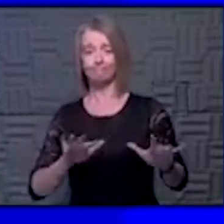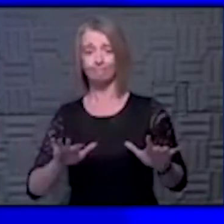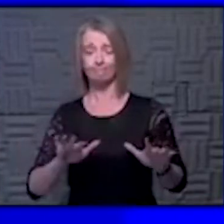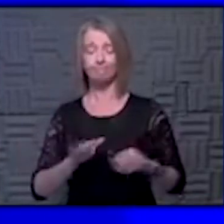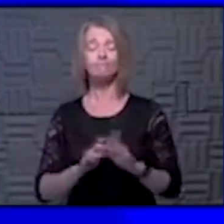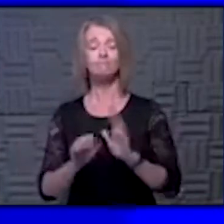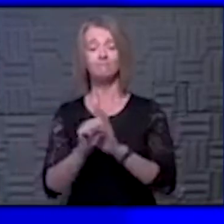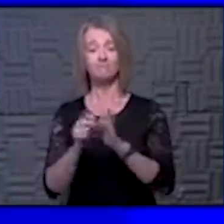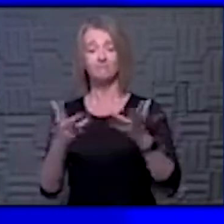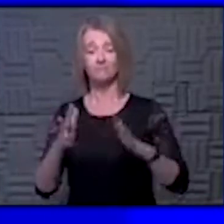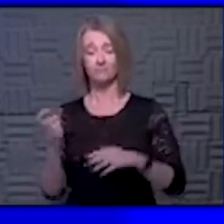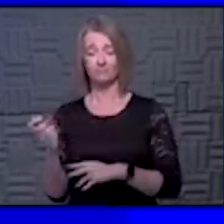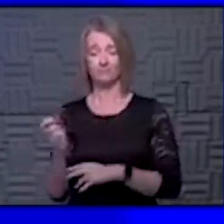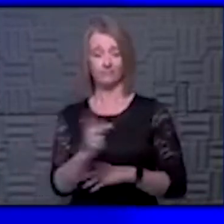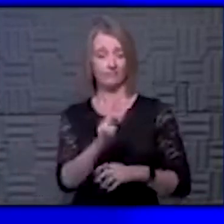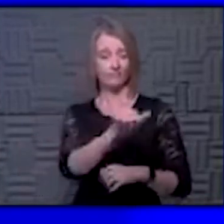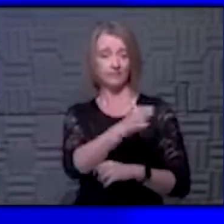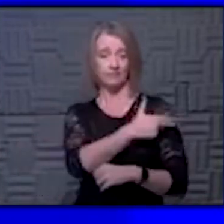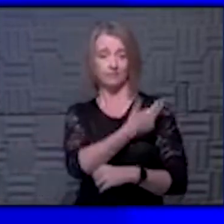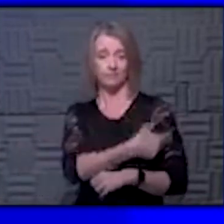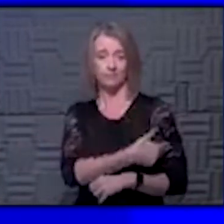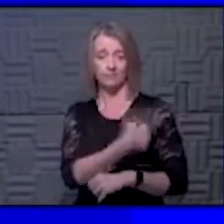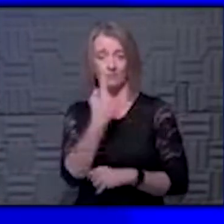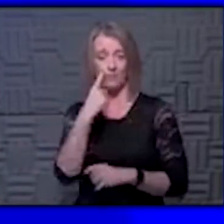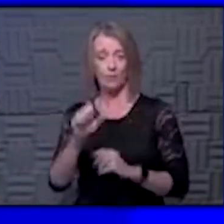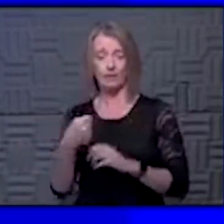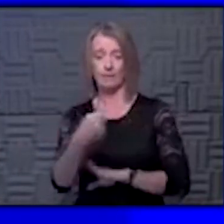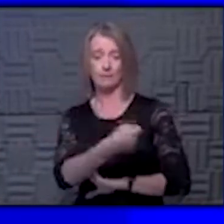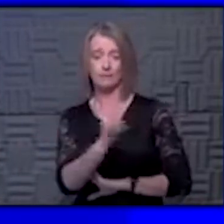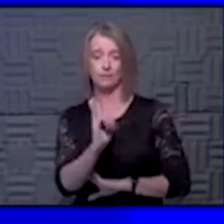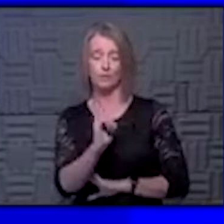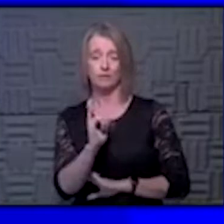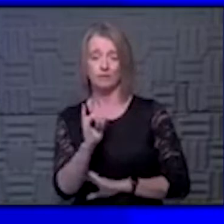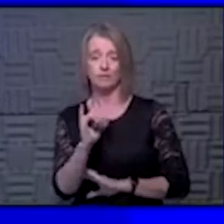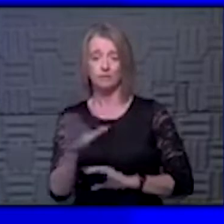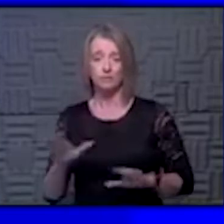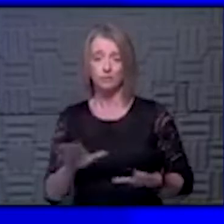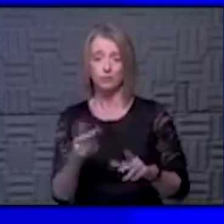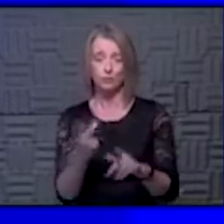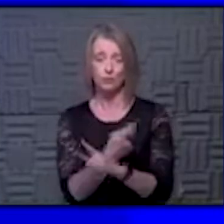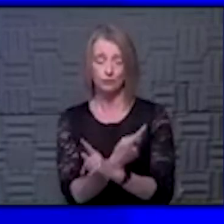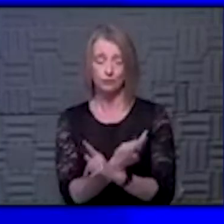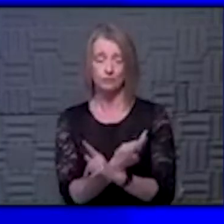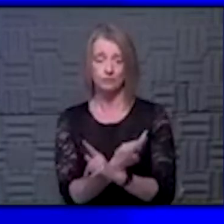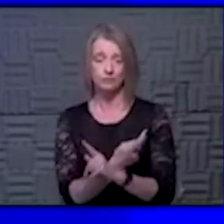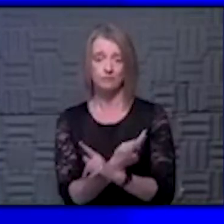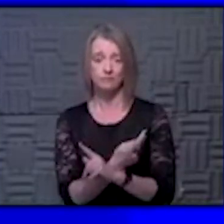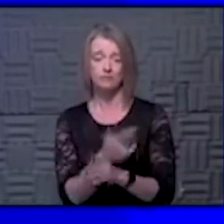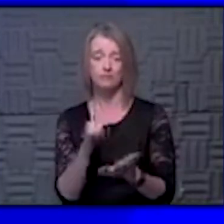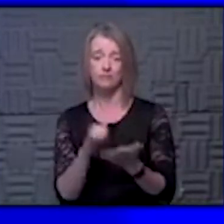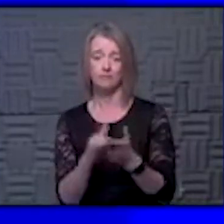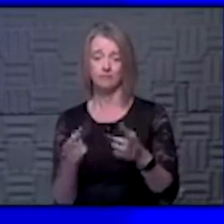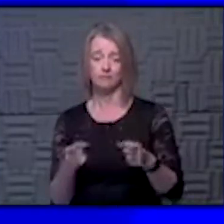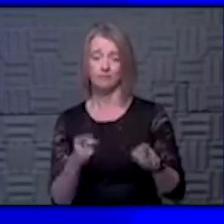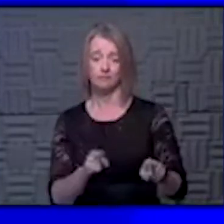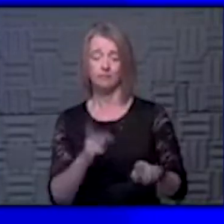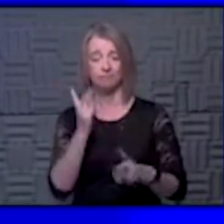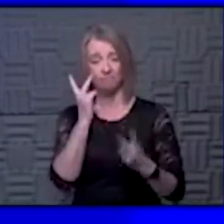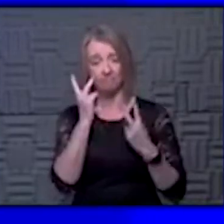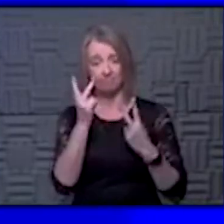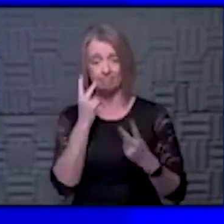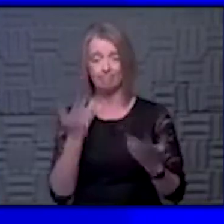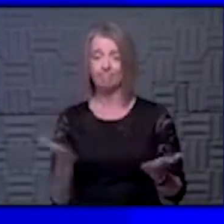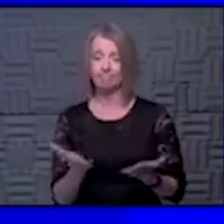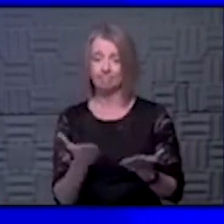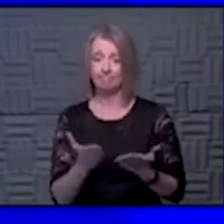of symptoms, and then have gone to another hospital for admission as well because they are doing worse. So that happens. We have seen that